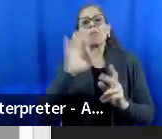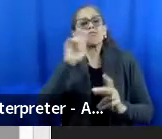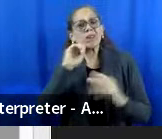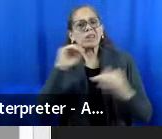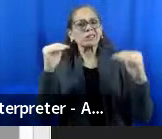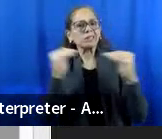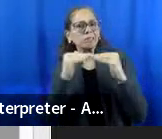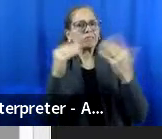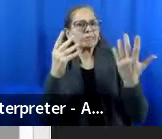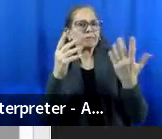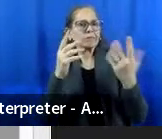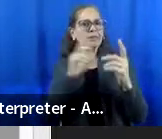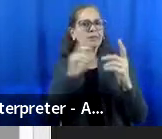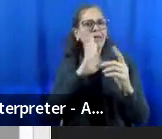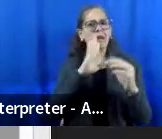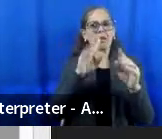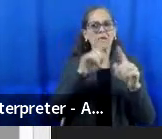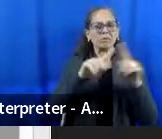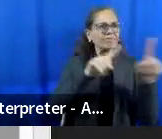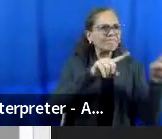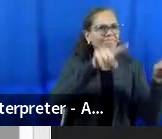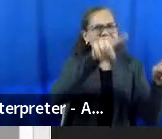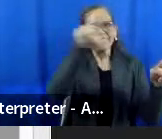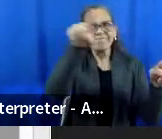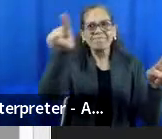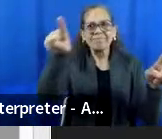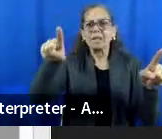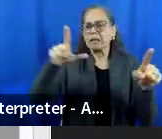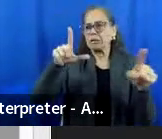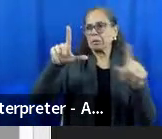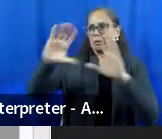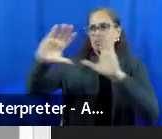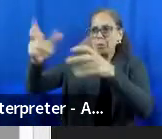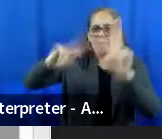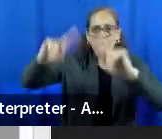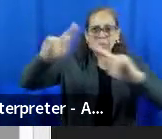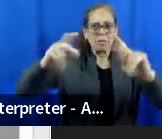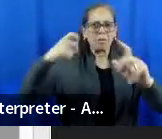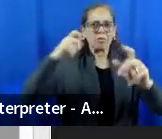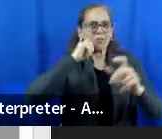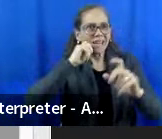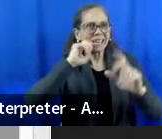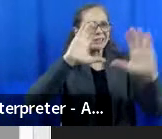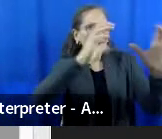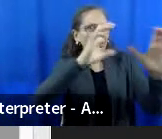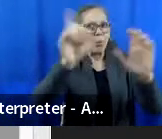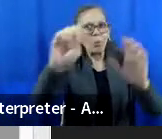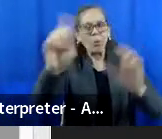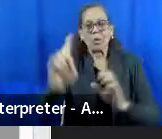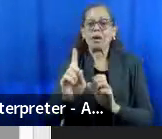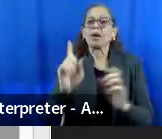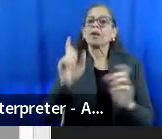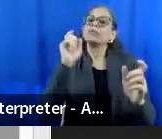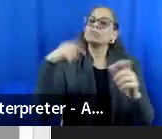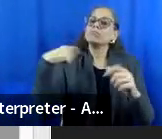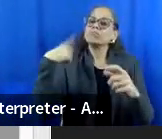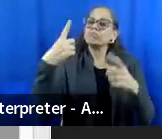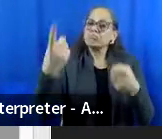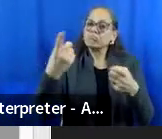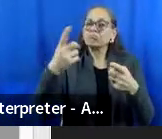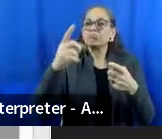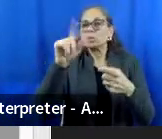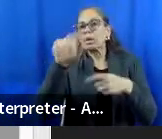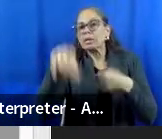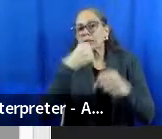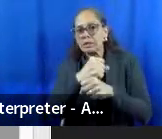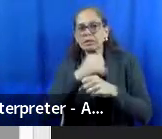can learn about disparities across neighborhoods and demographic groups. The data will also show change over time over the last 20 years, so